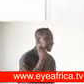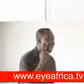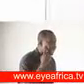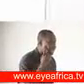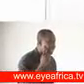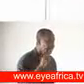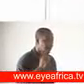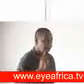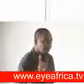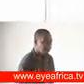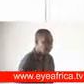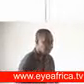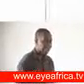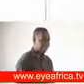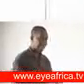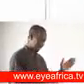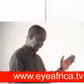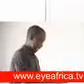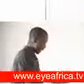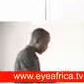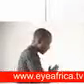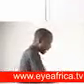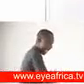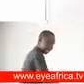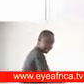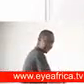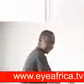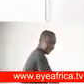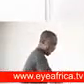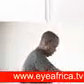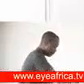but at the left-hand corner of your paper.